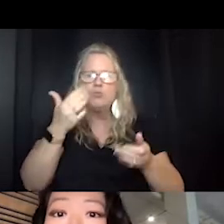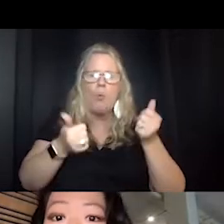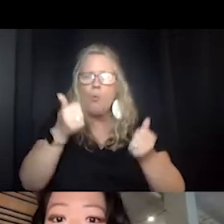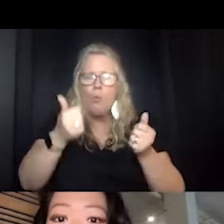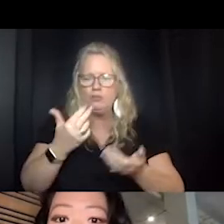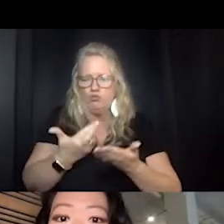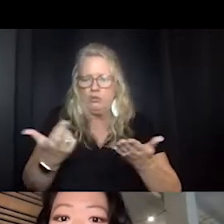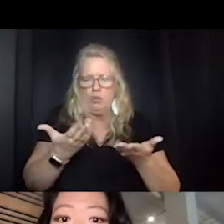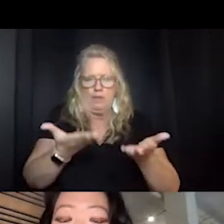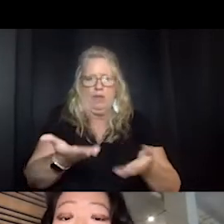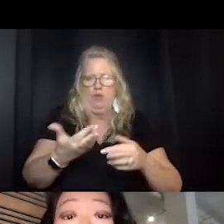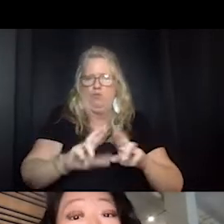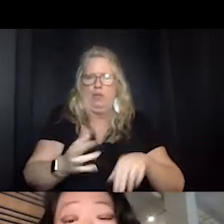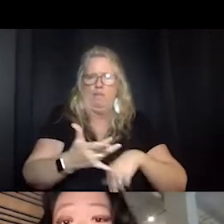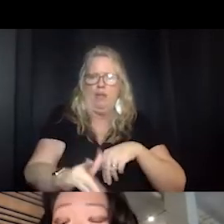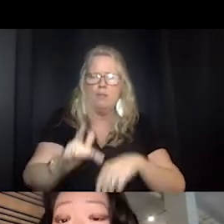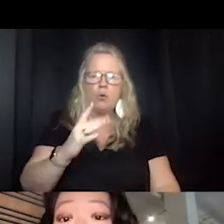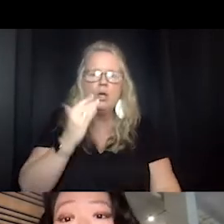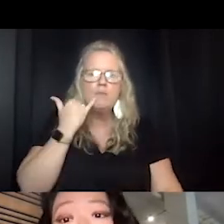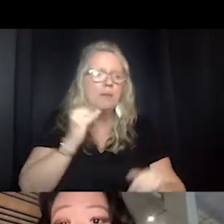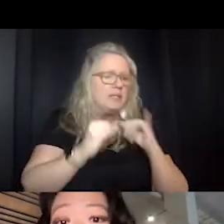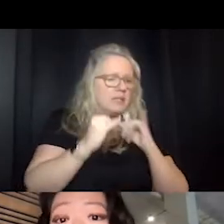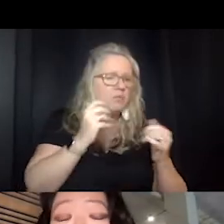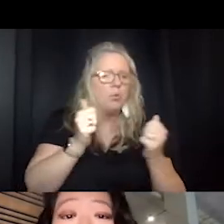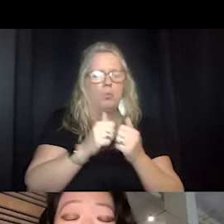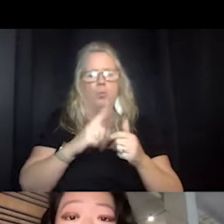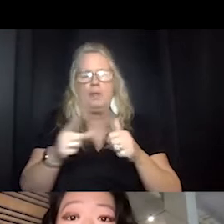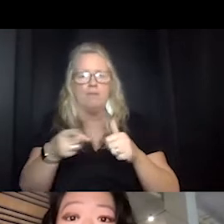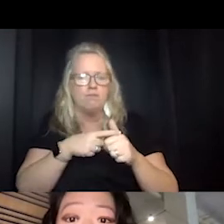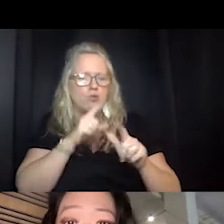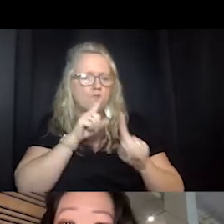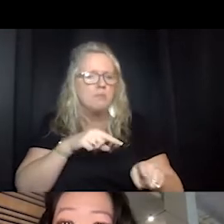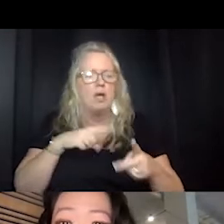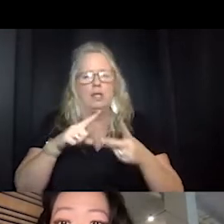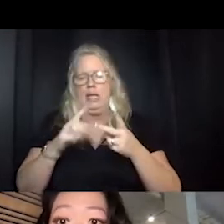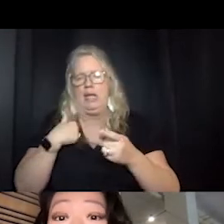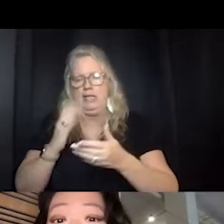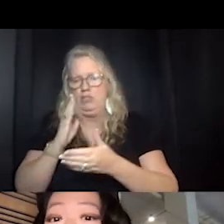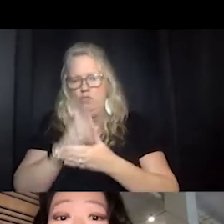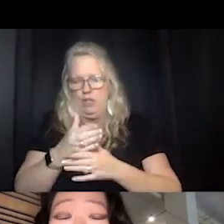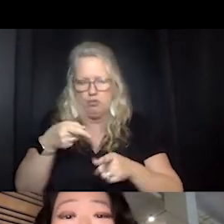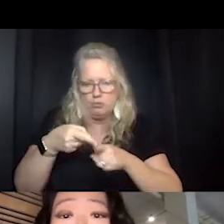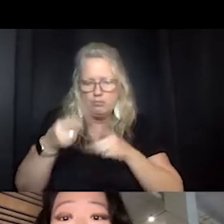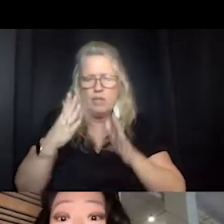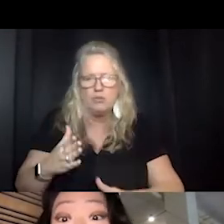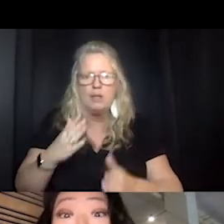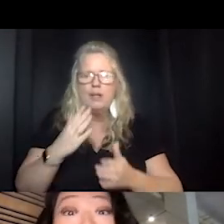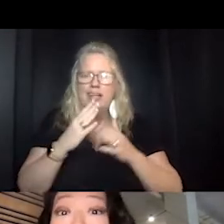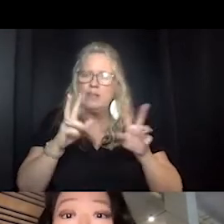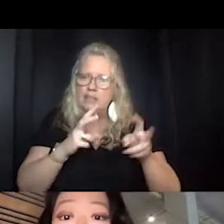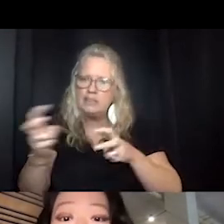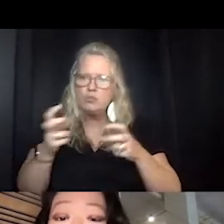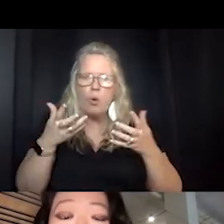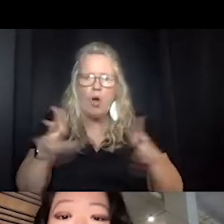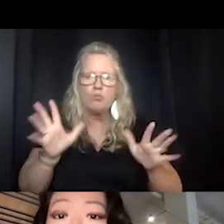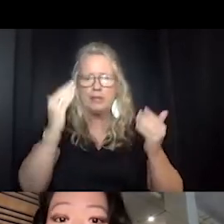are available. From interviews with first responders and crisis intervention specialists, we discovered that these issues were already well